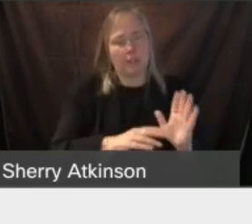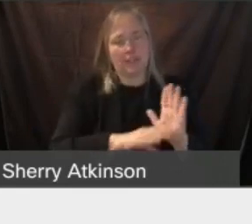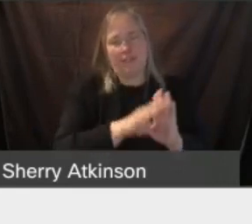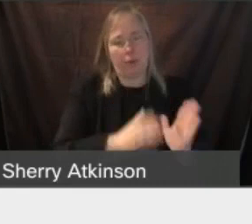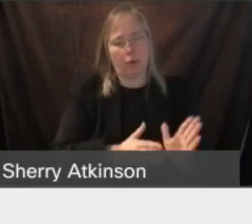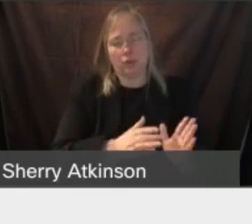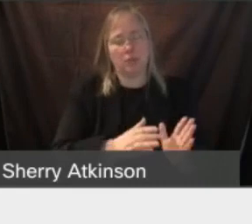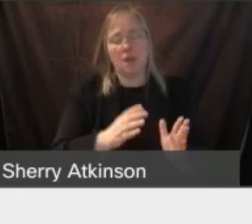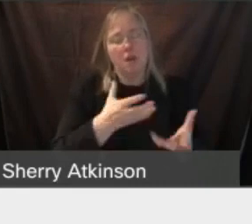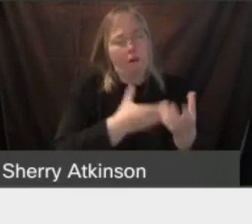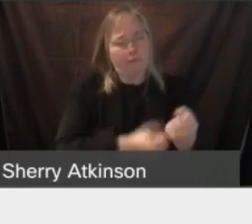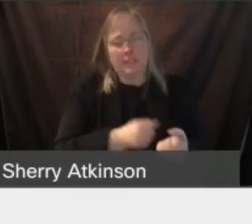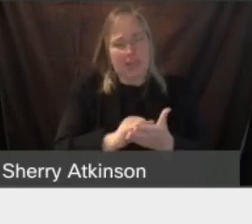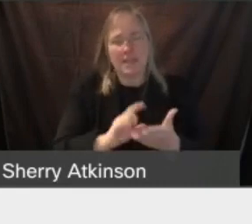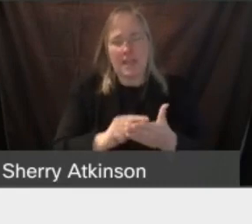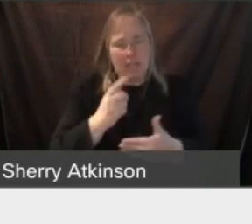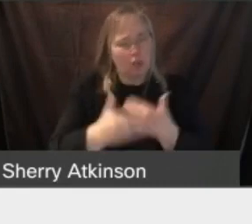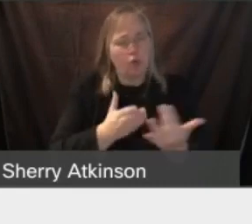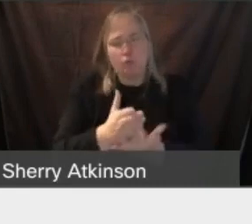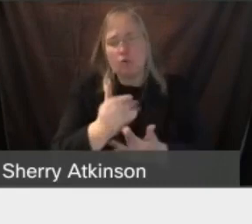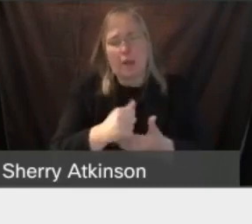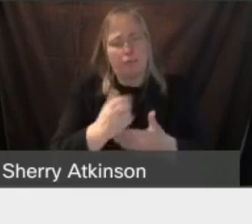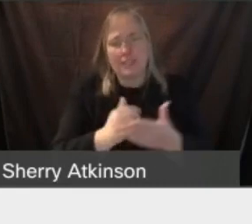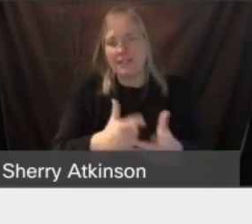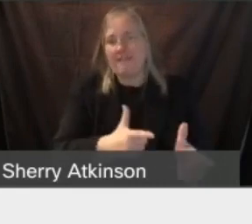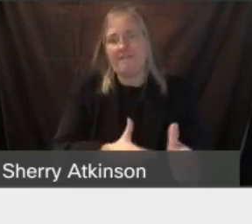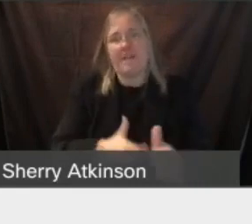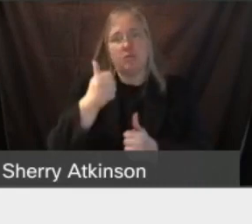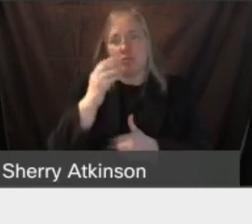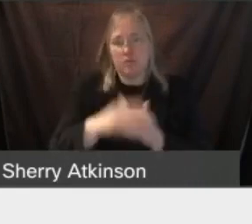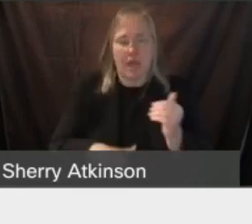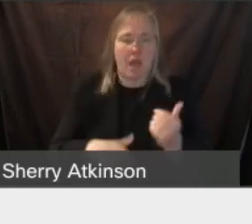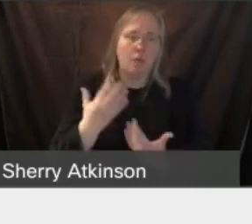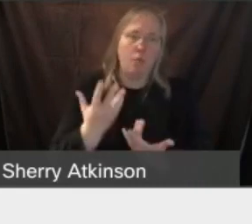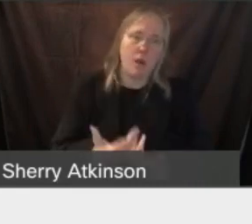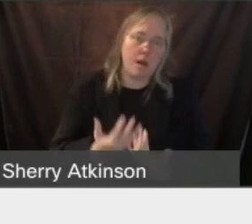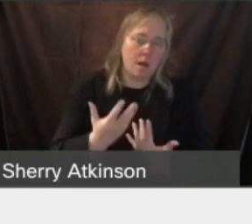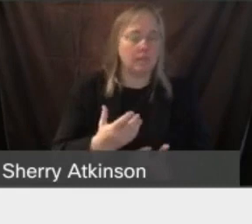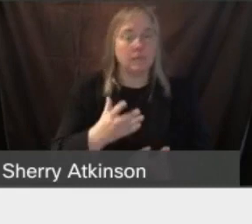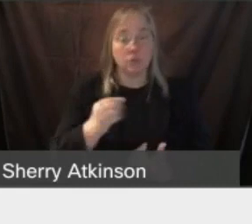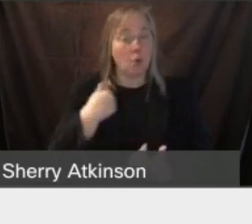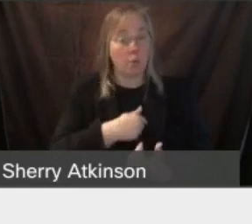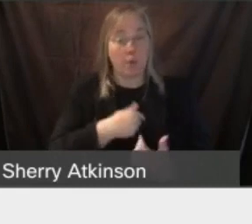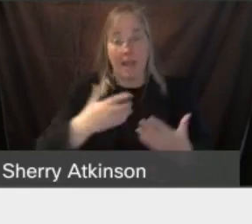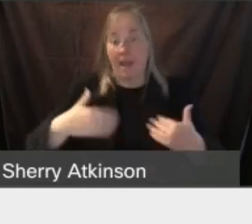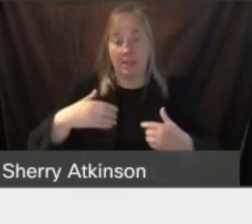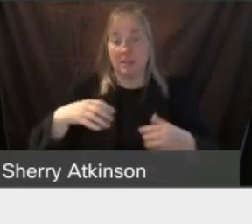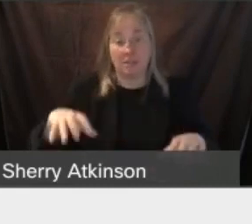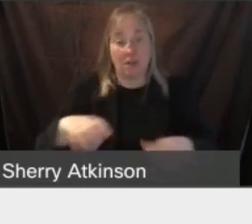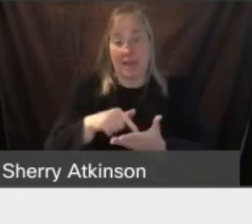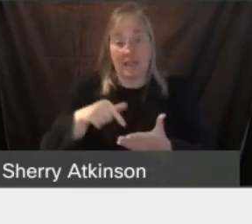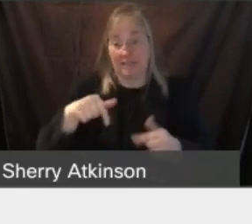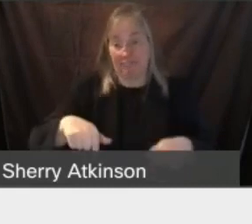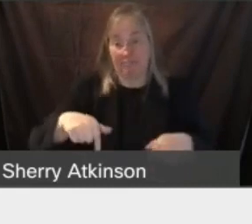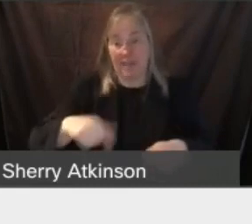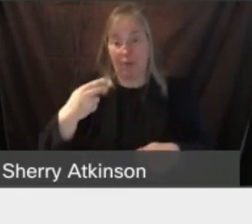that process much more quickly than waiting. And, we have not done that in Howard County. And I